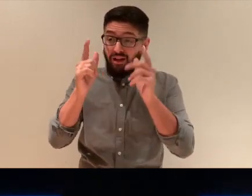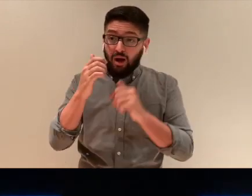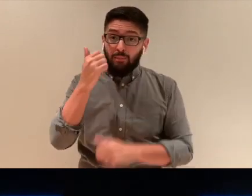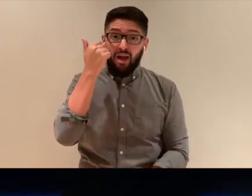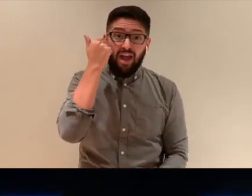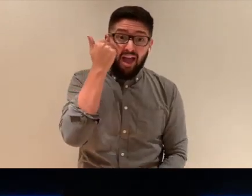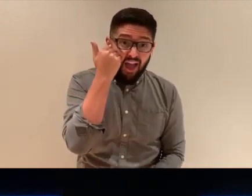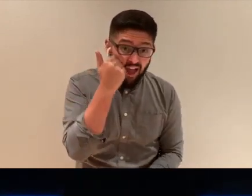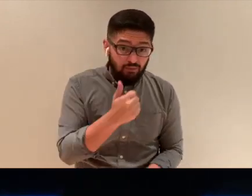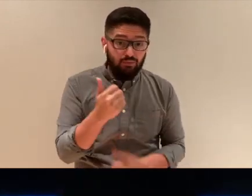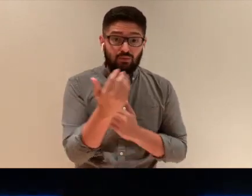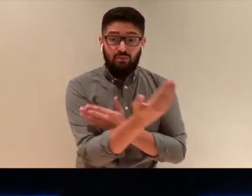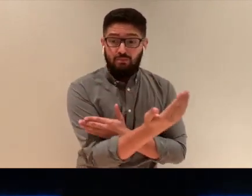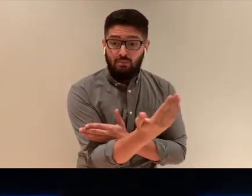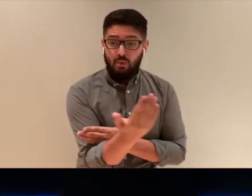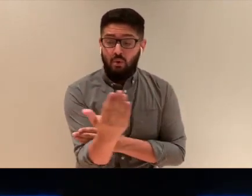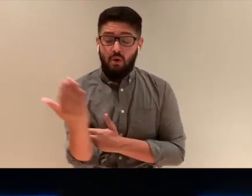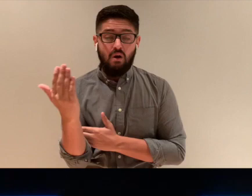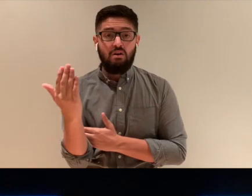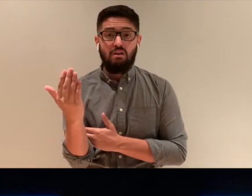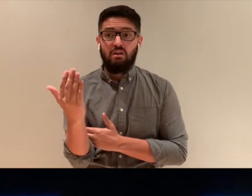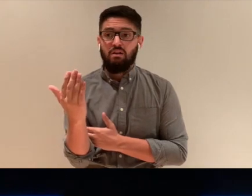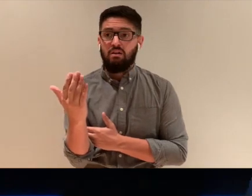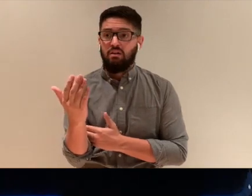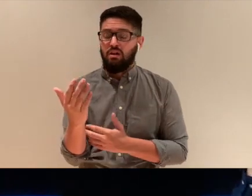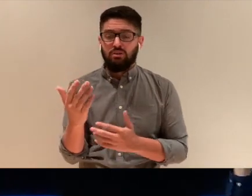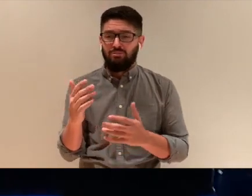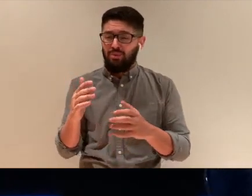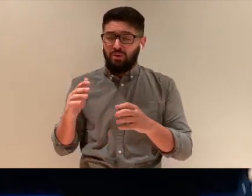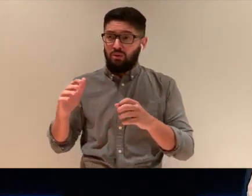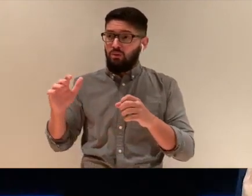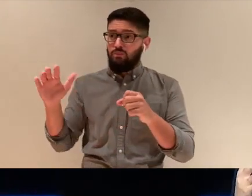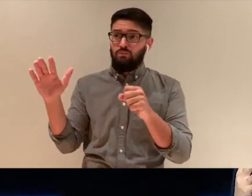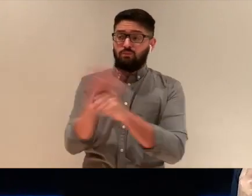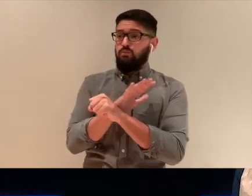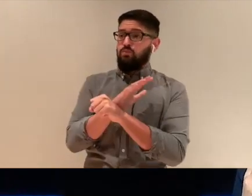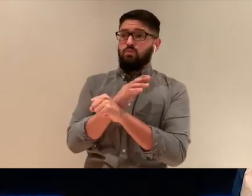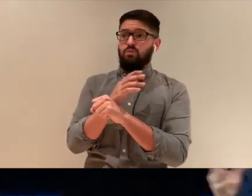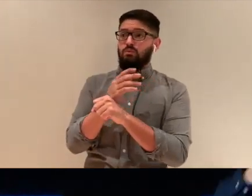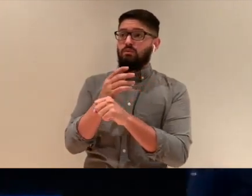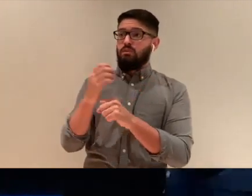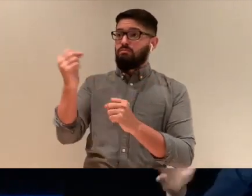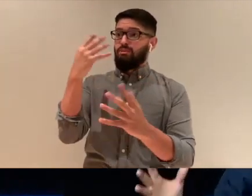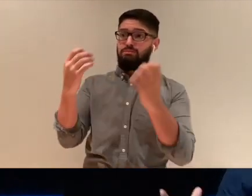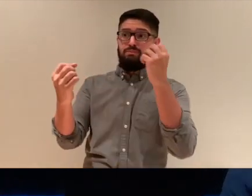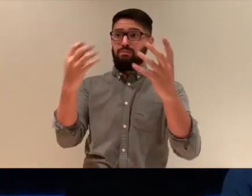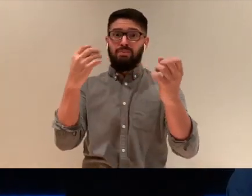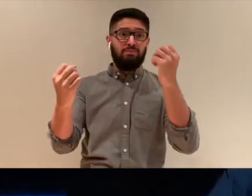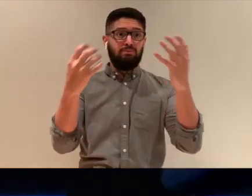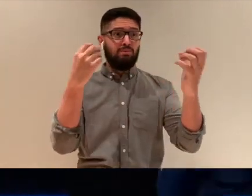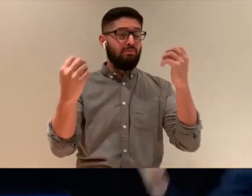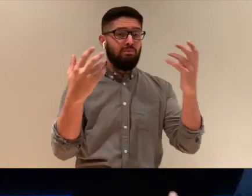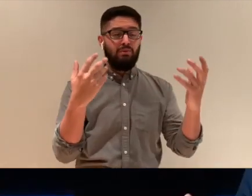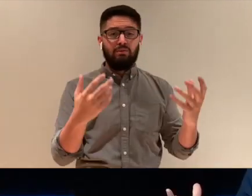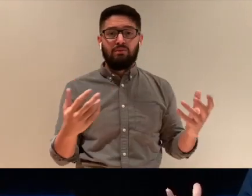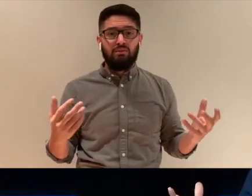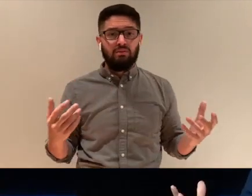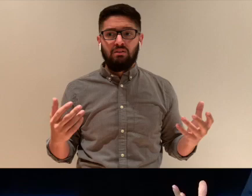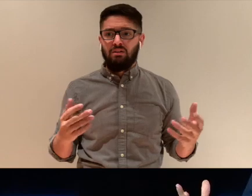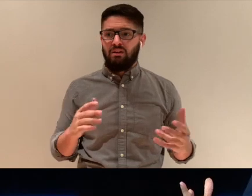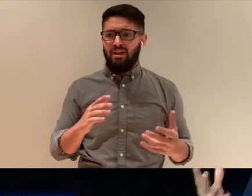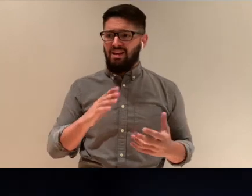up every single morning and just be inundated with everything that's going on, with this